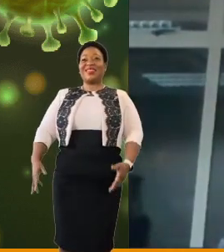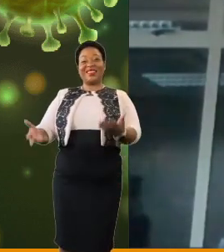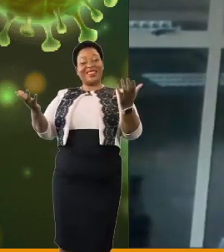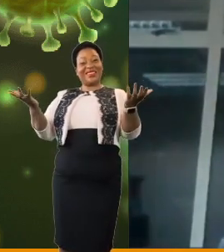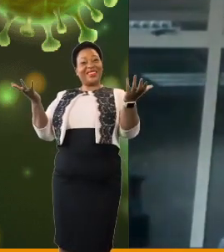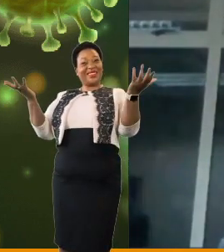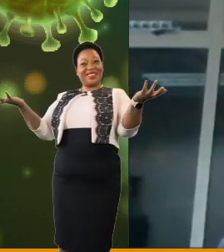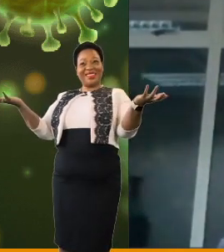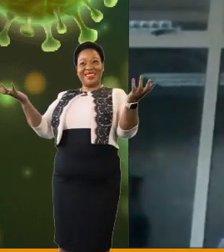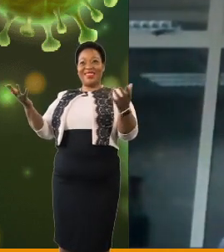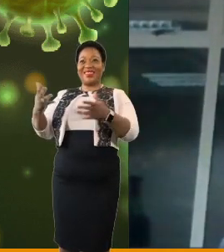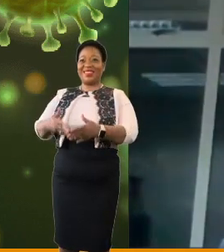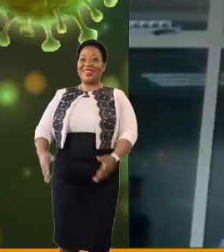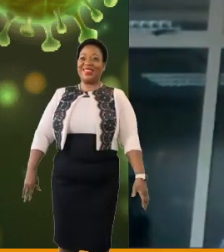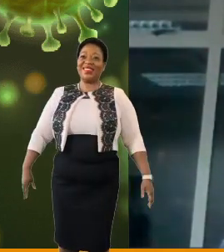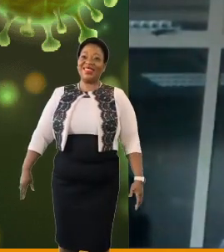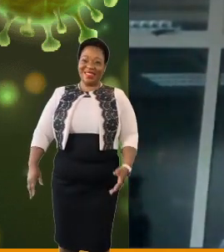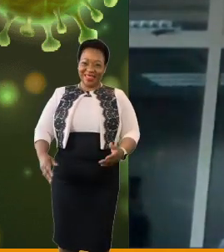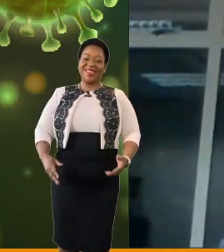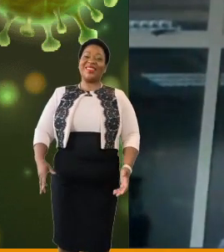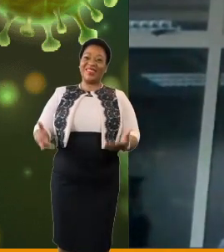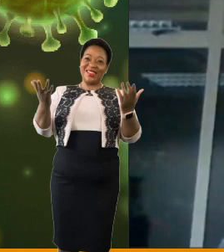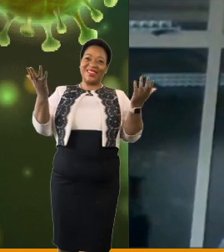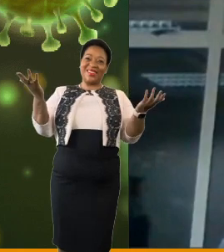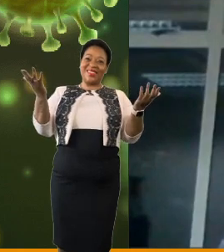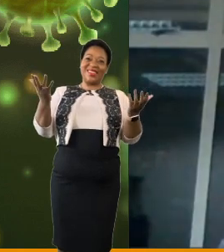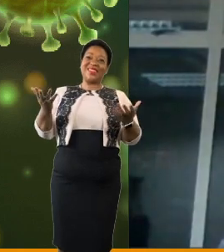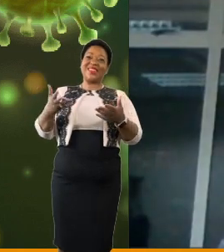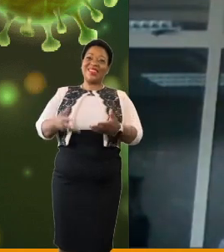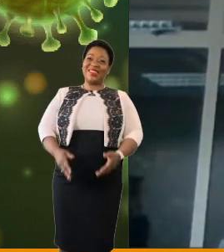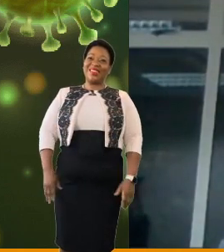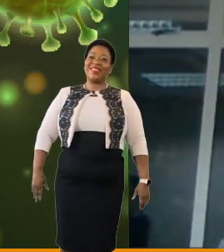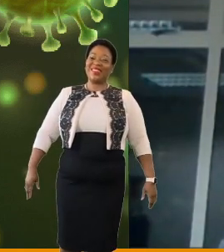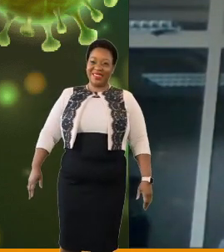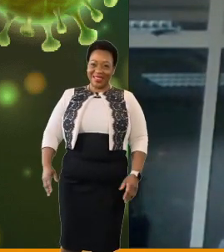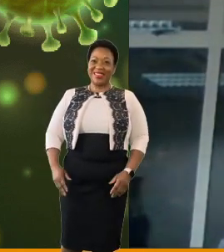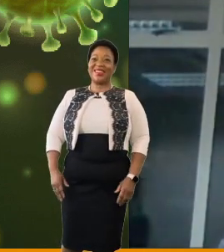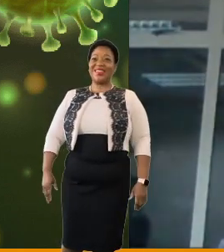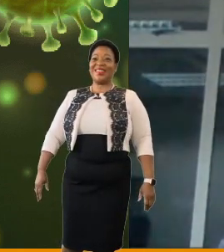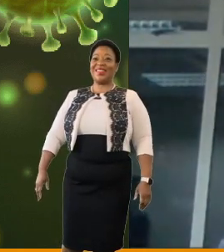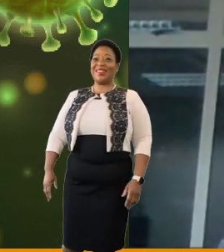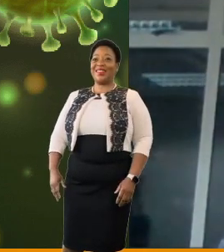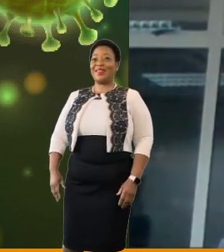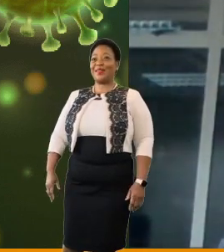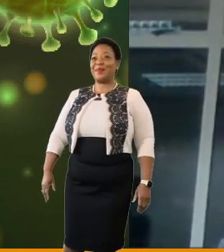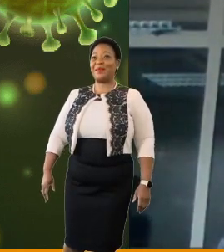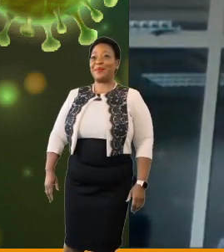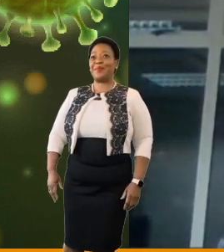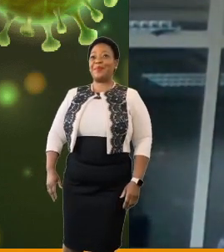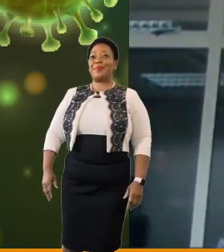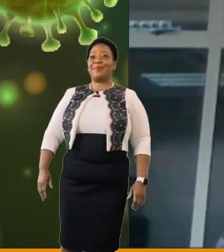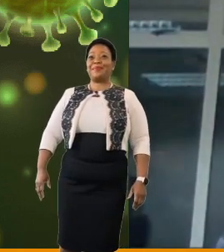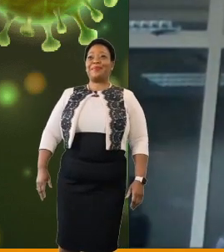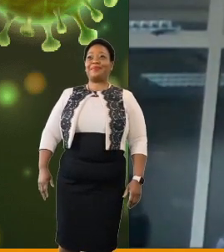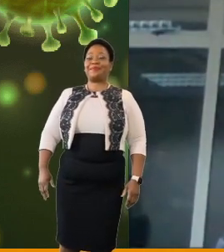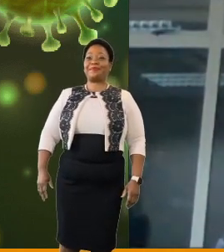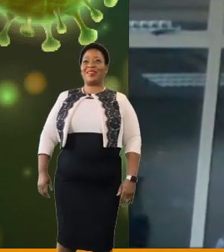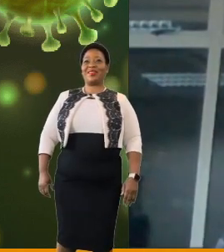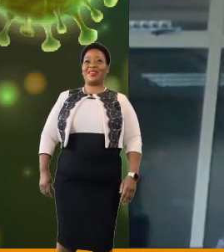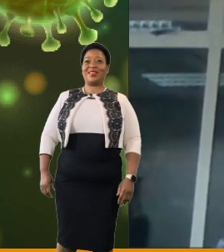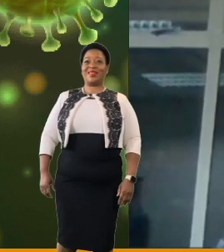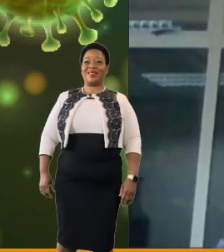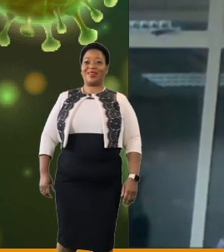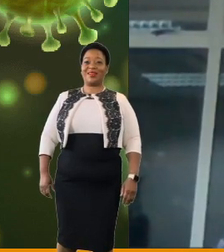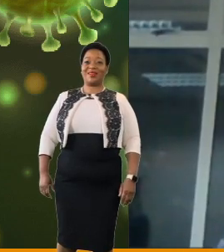water. We have seen, and MEC has been quite involved in directing some of